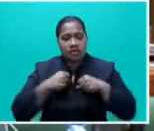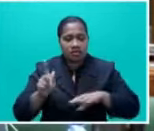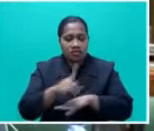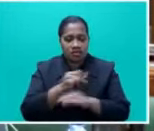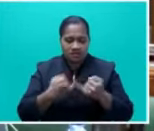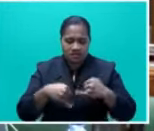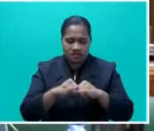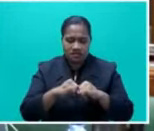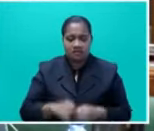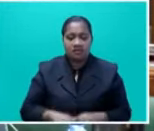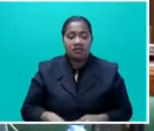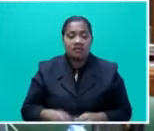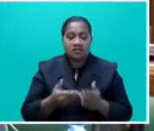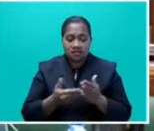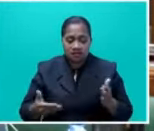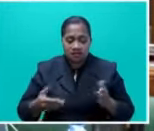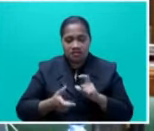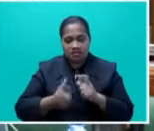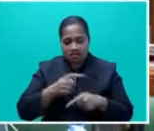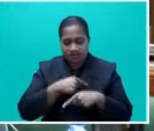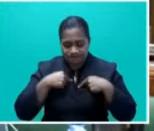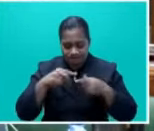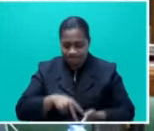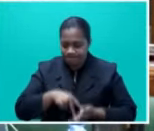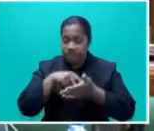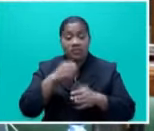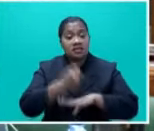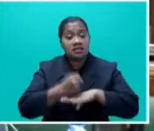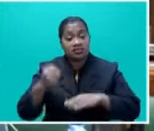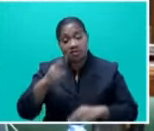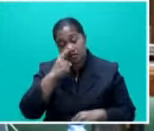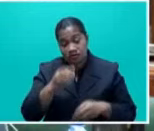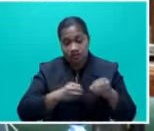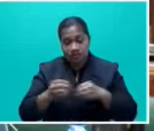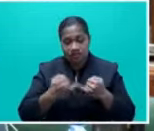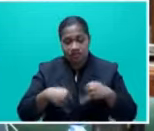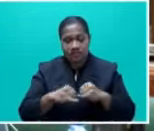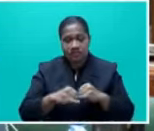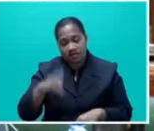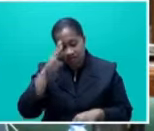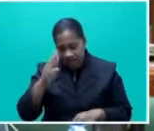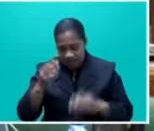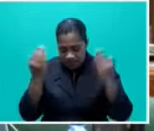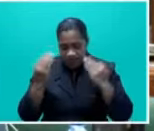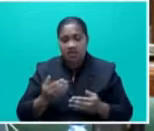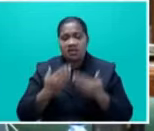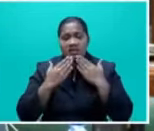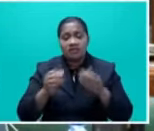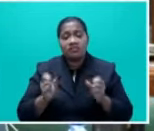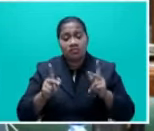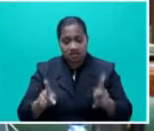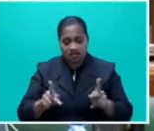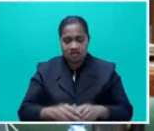during times of crisis, as we stand in solidarity with the government and the people of the Solomon Islands. Madam Speaker, I thank you for the opportunity to address this